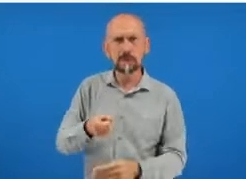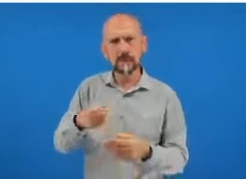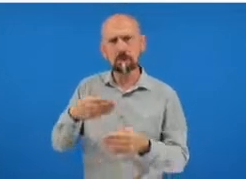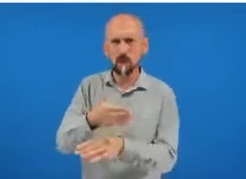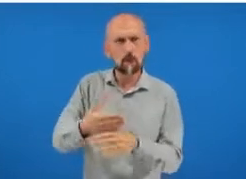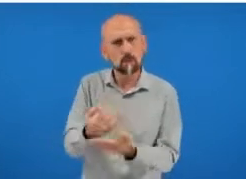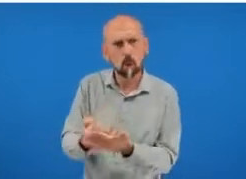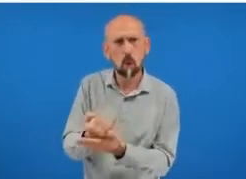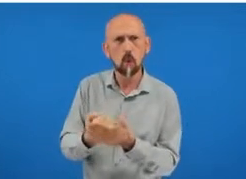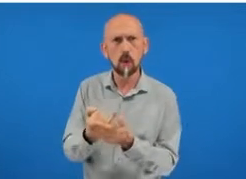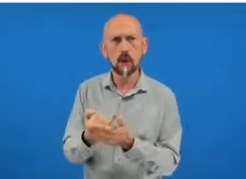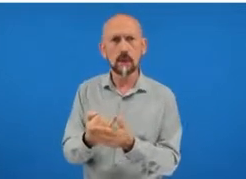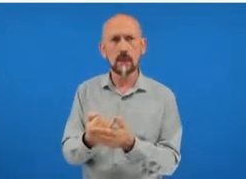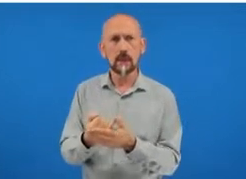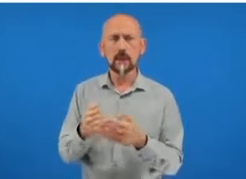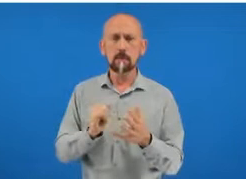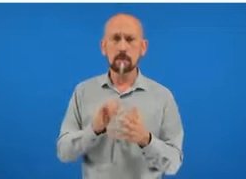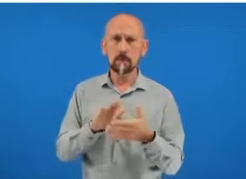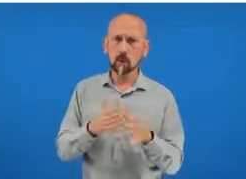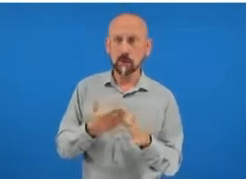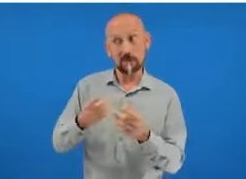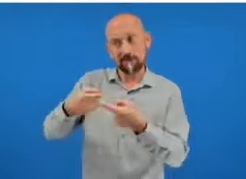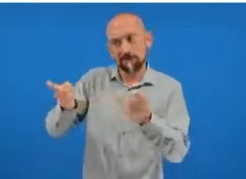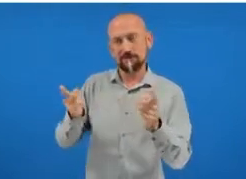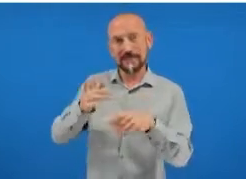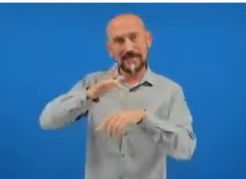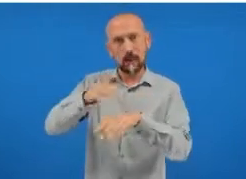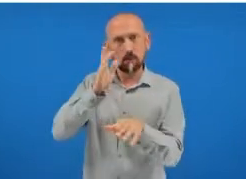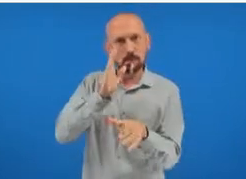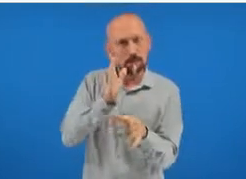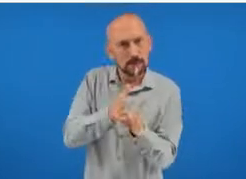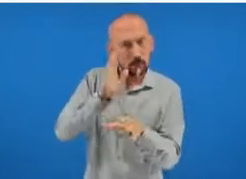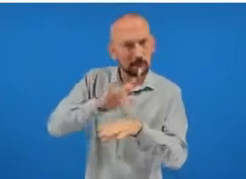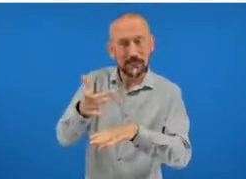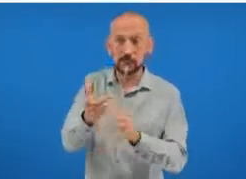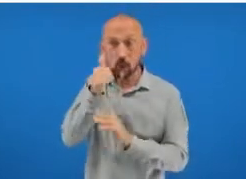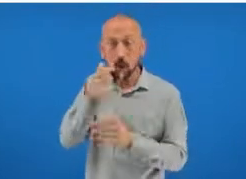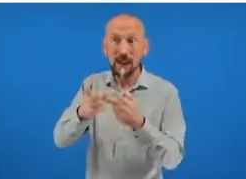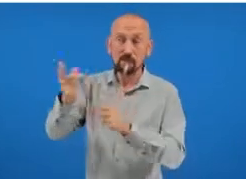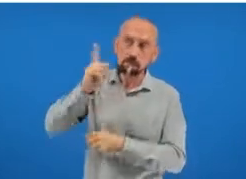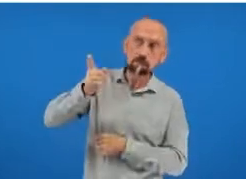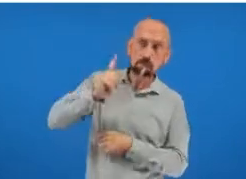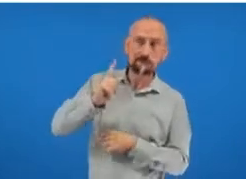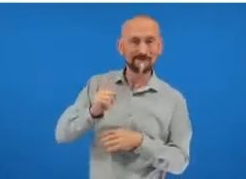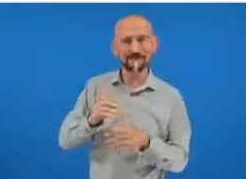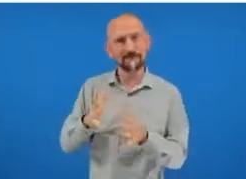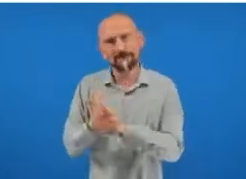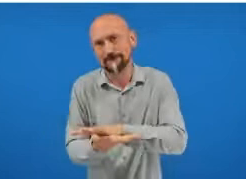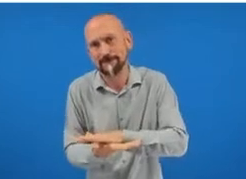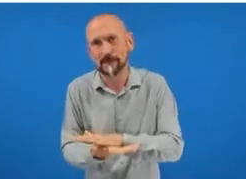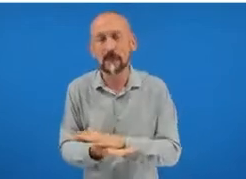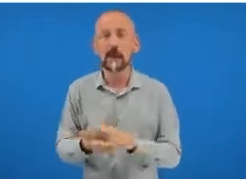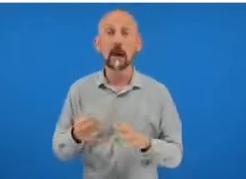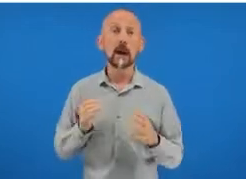all of people in the psychological professions know, is a totally hopeless way of behaving. So thank you